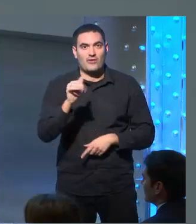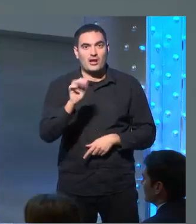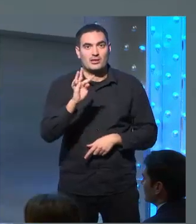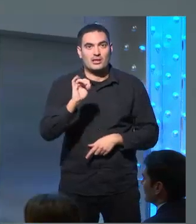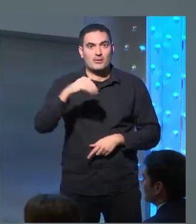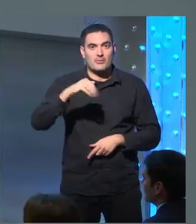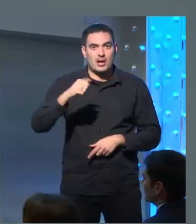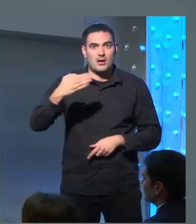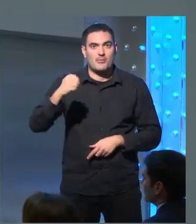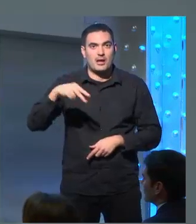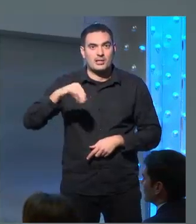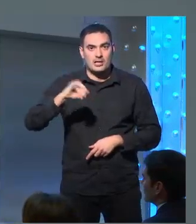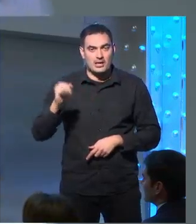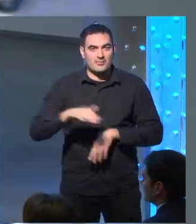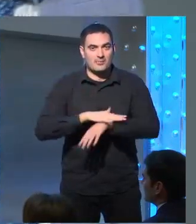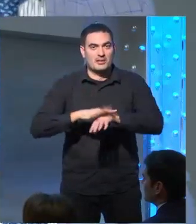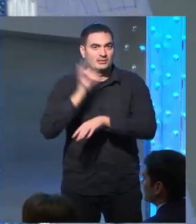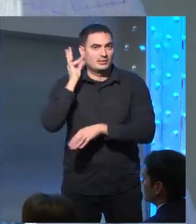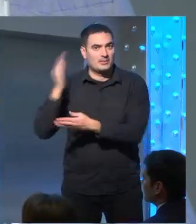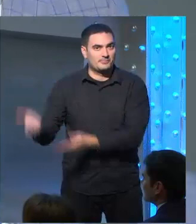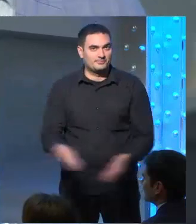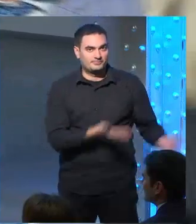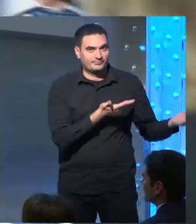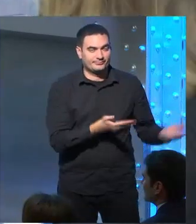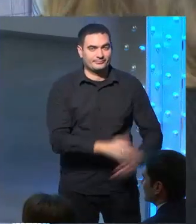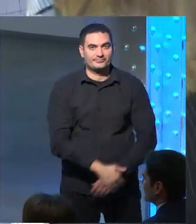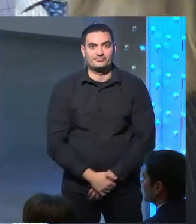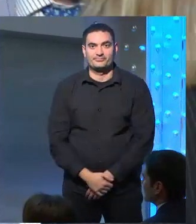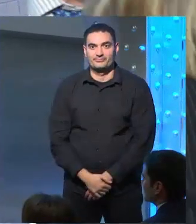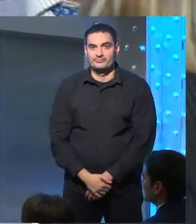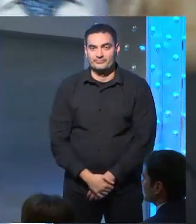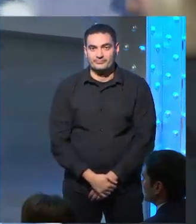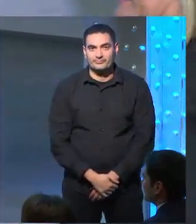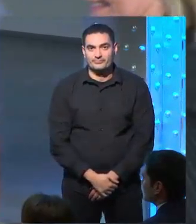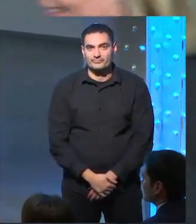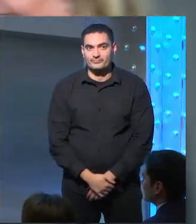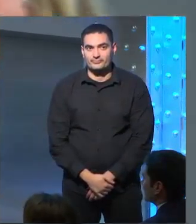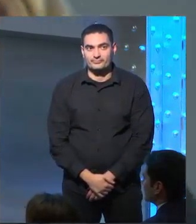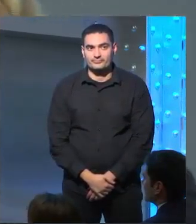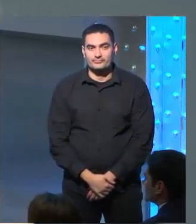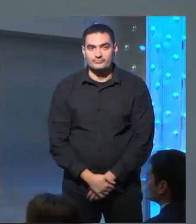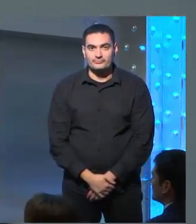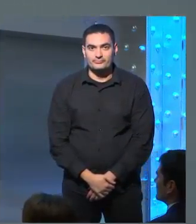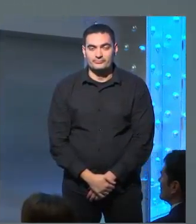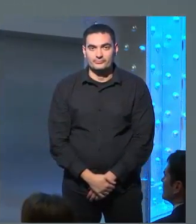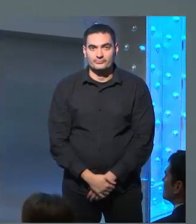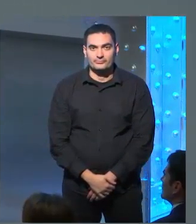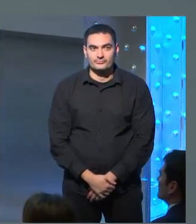Employment and Social Security. Fatima Báñez, you have the floor.